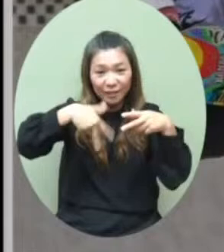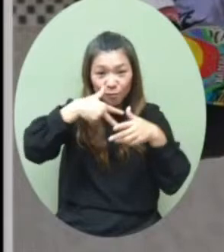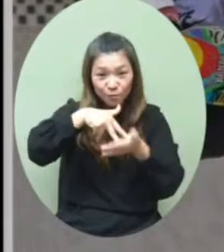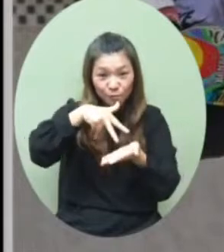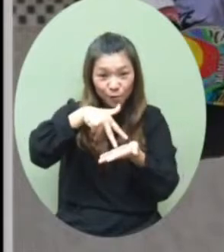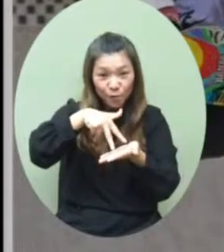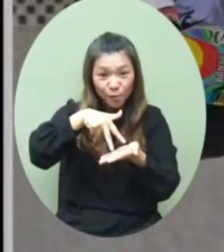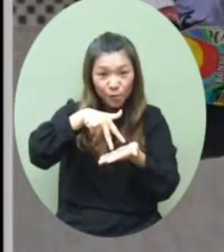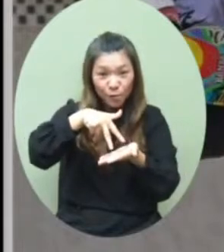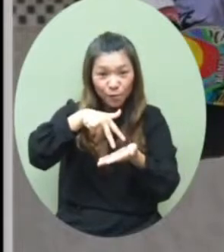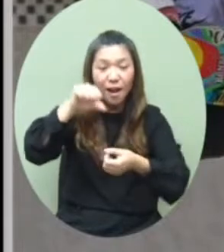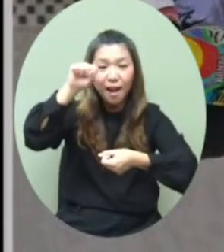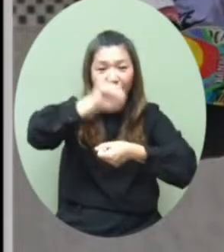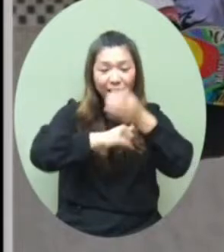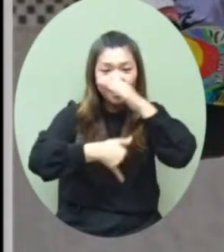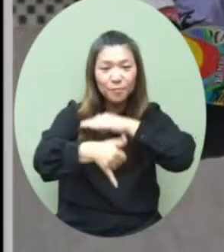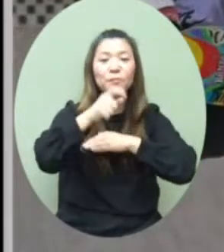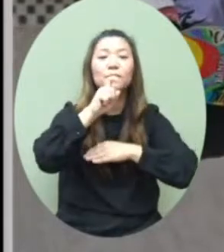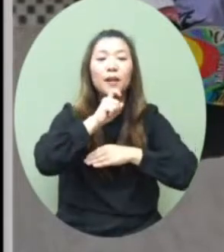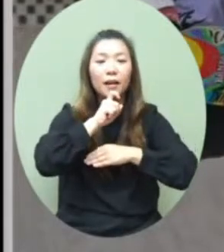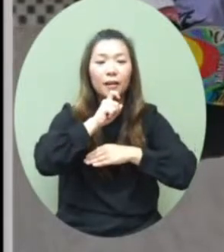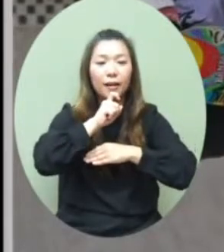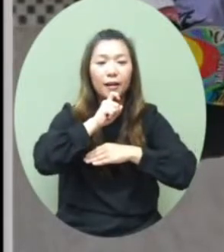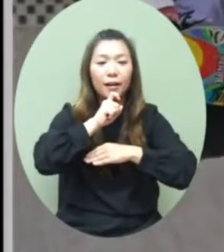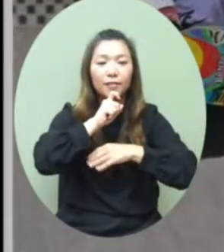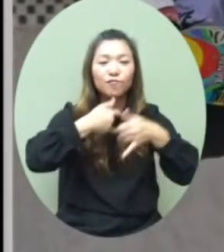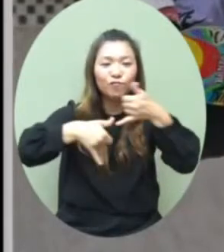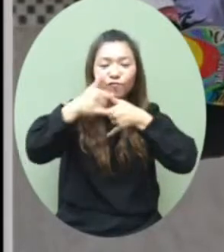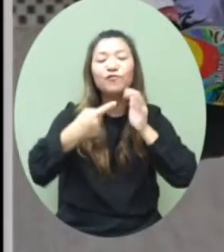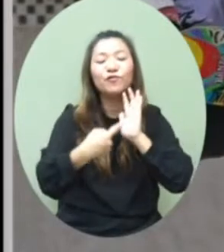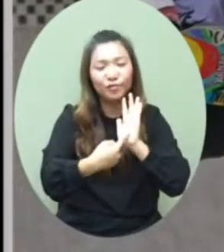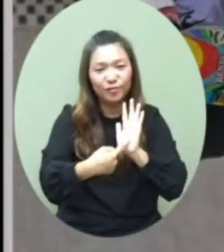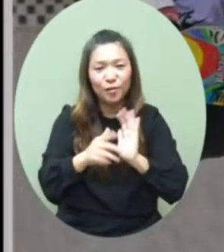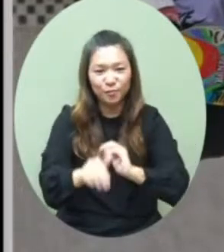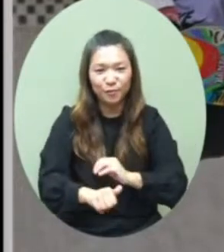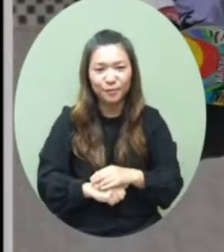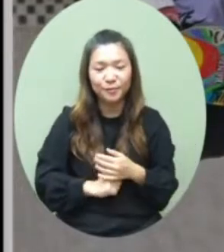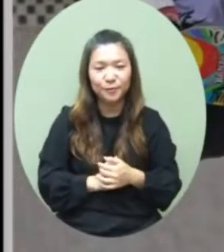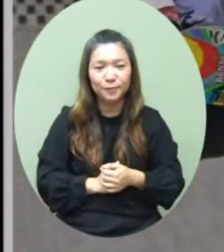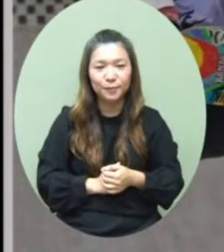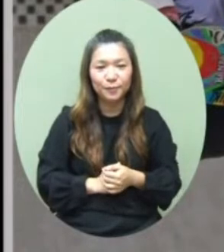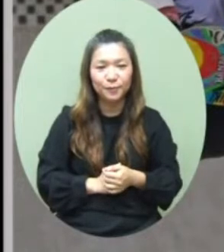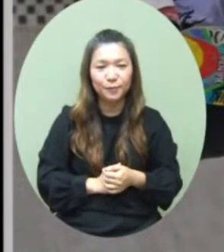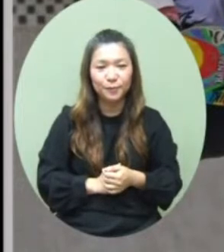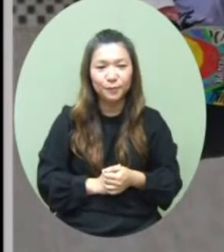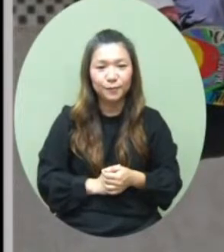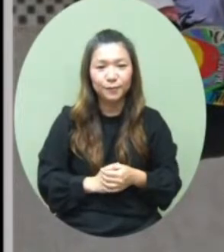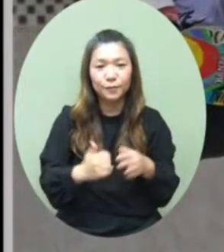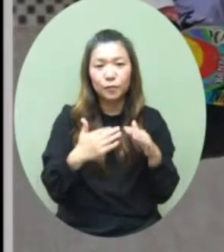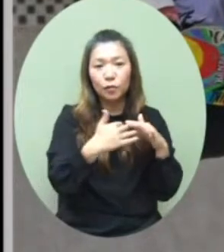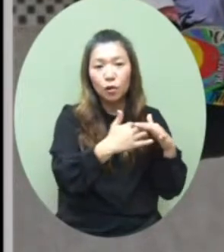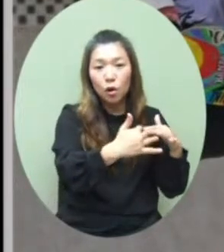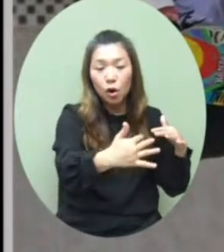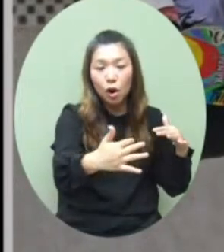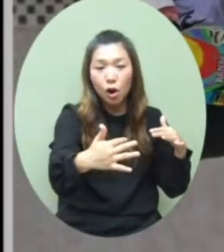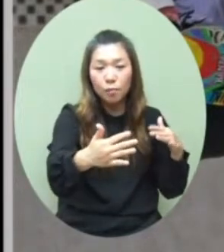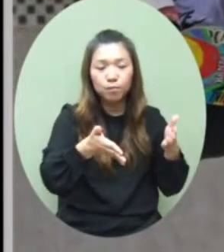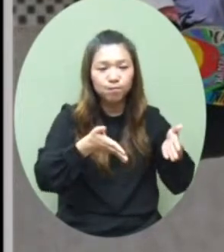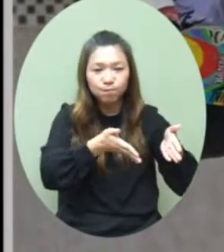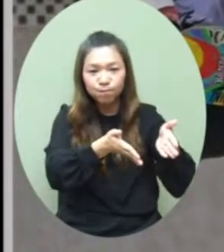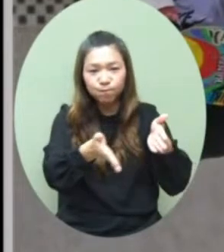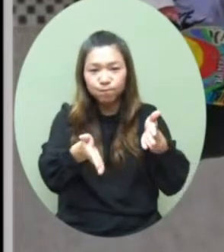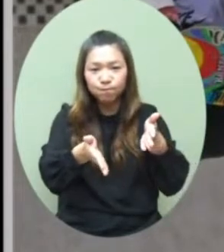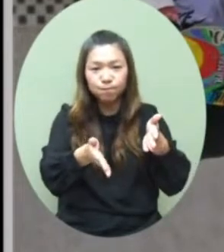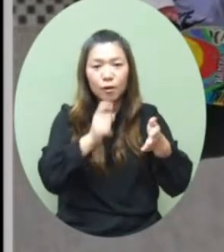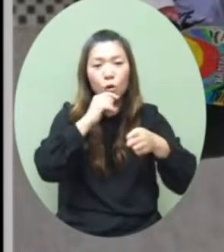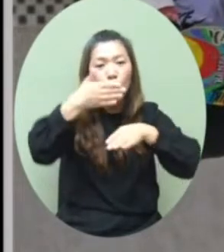break dance, a new Olympic sports event. There will be demonstrations along